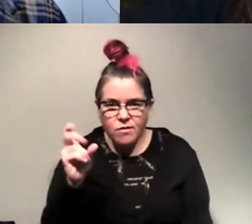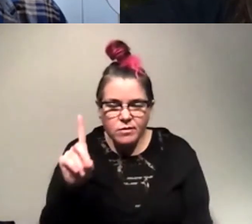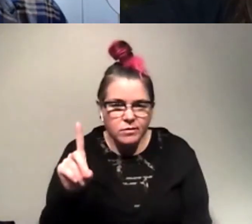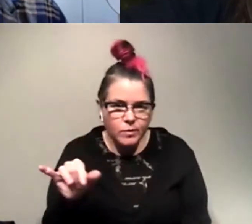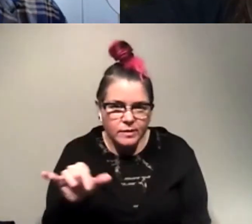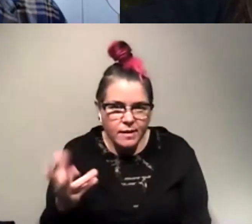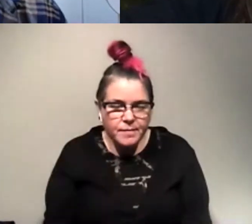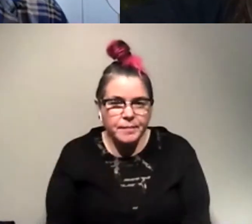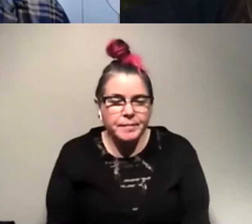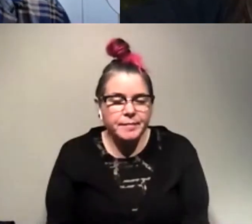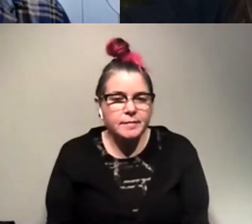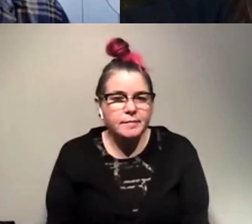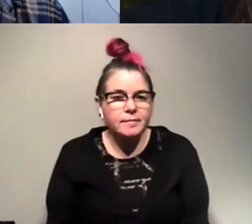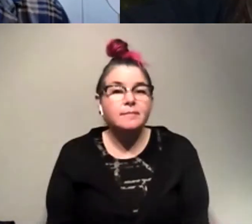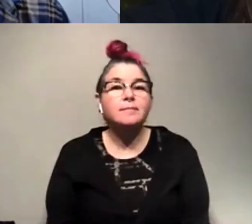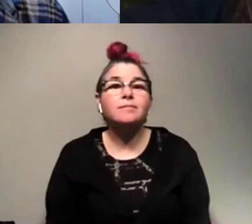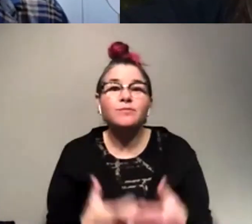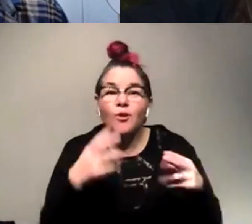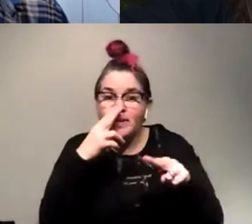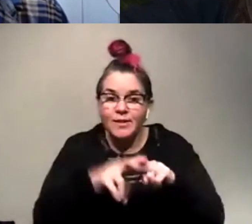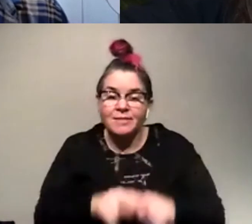It is so much fun.